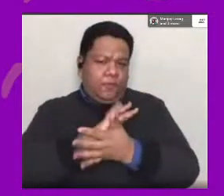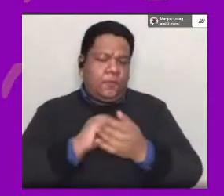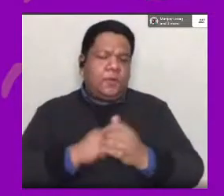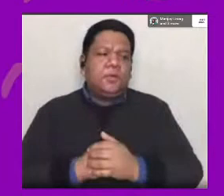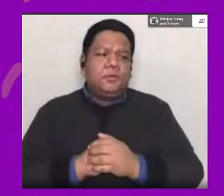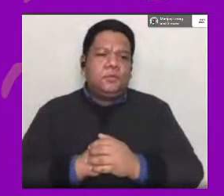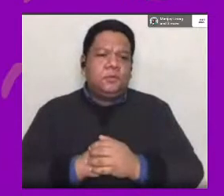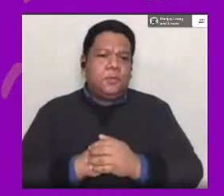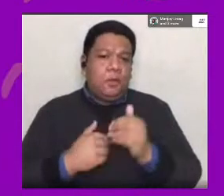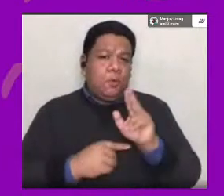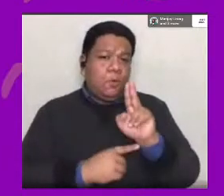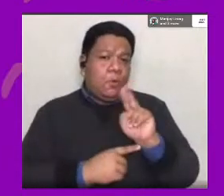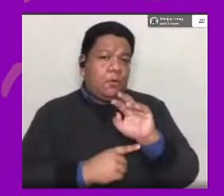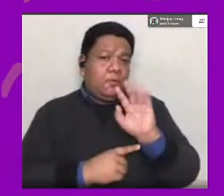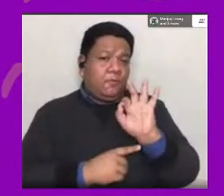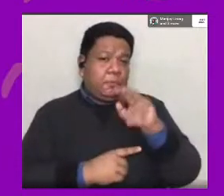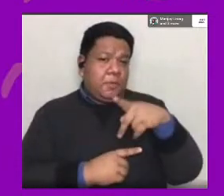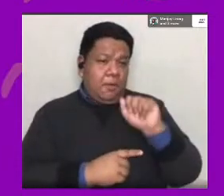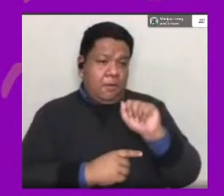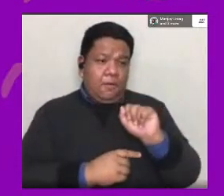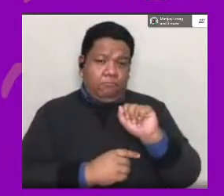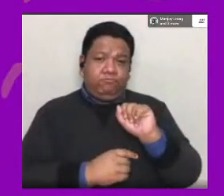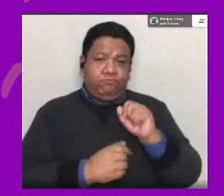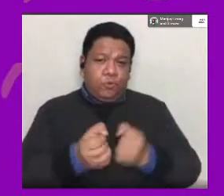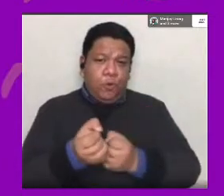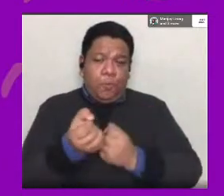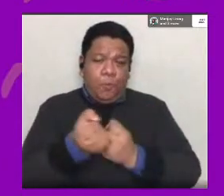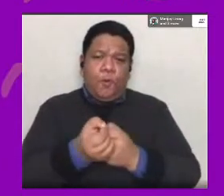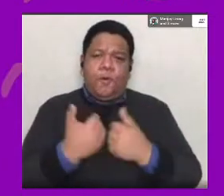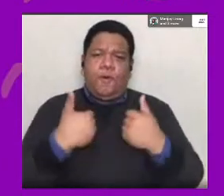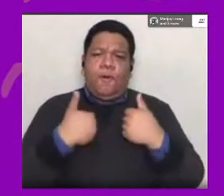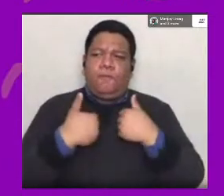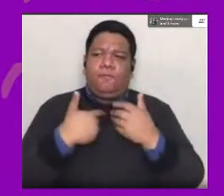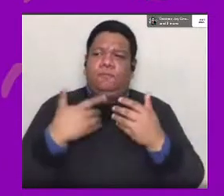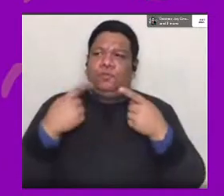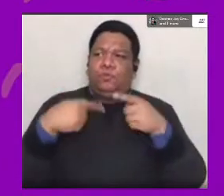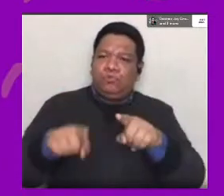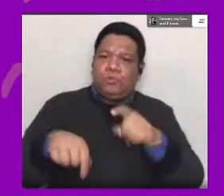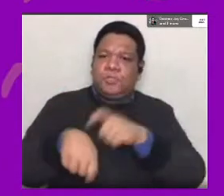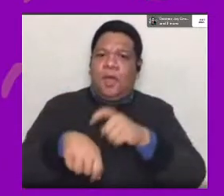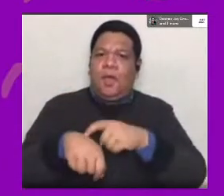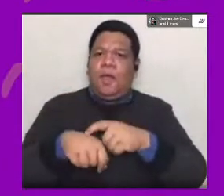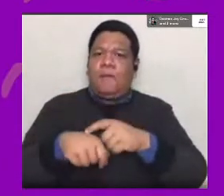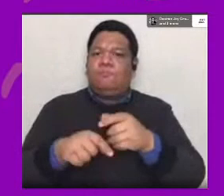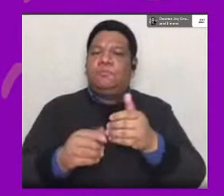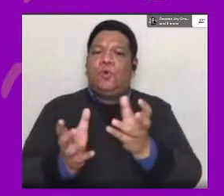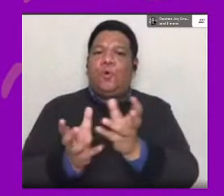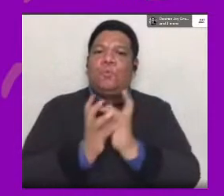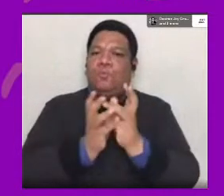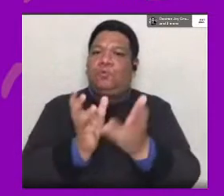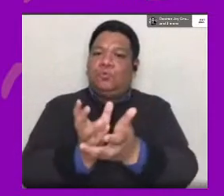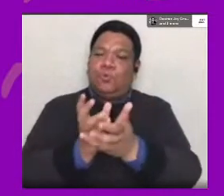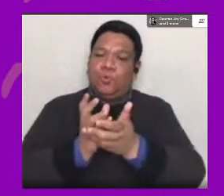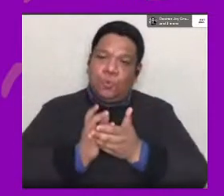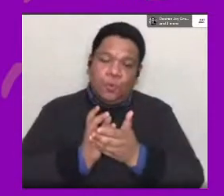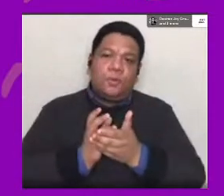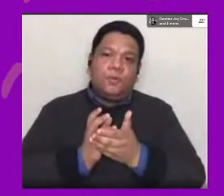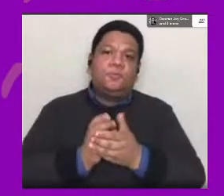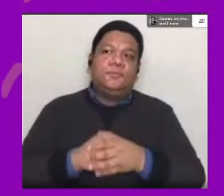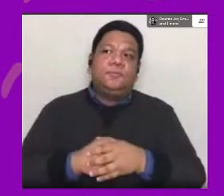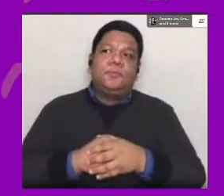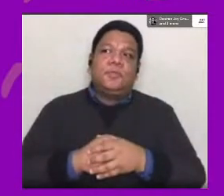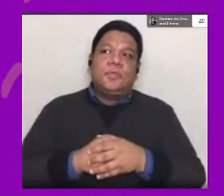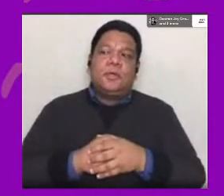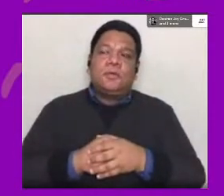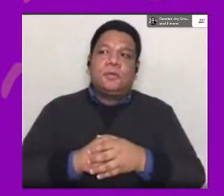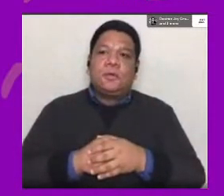done at the height of the expanded community quarantine. So it was, as Director Michel puts it, when